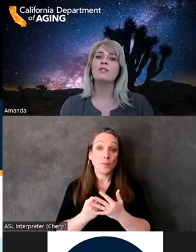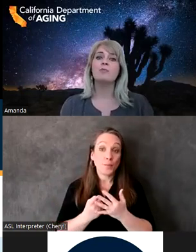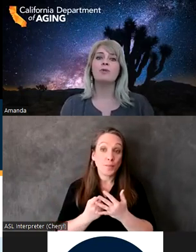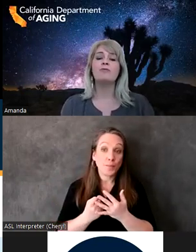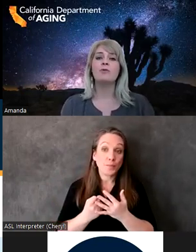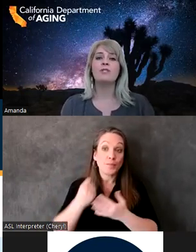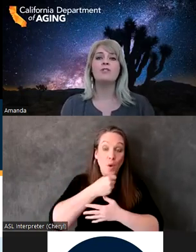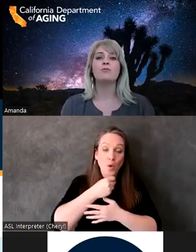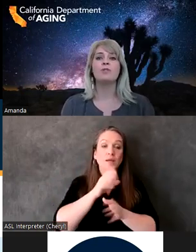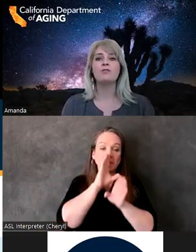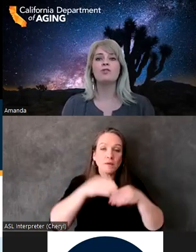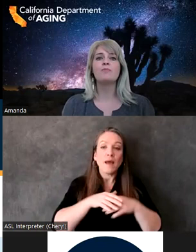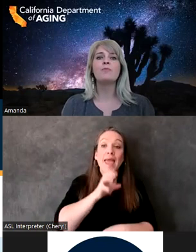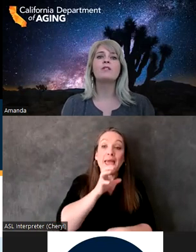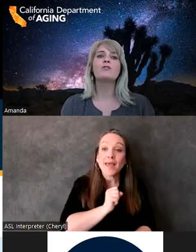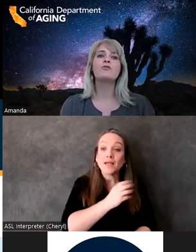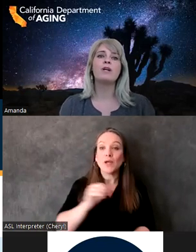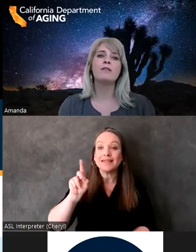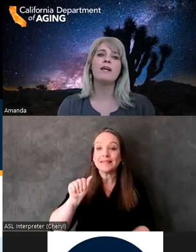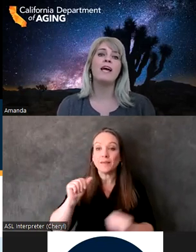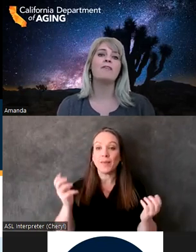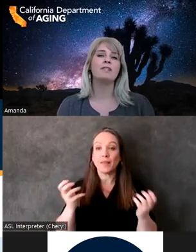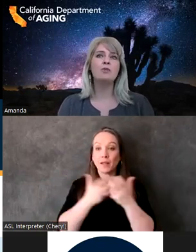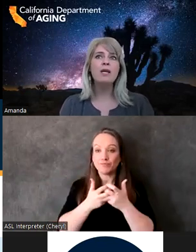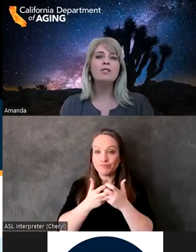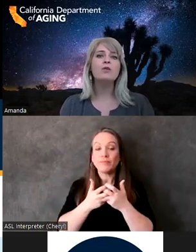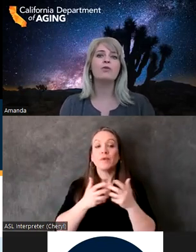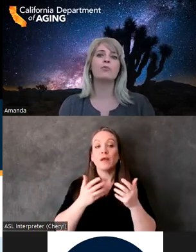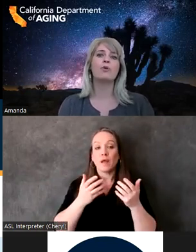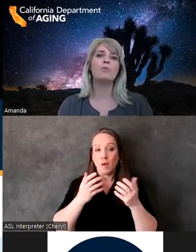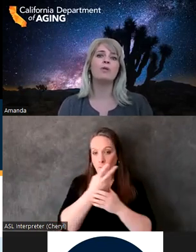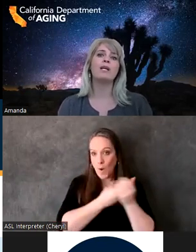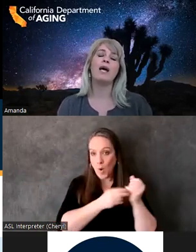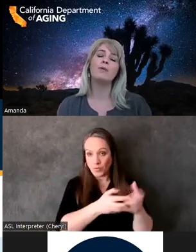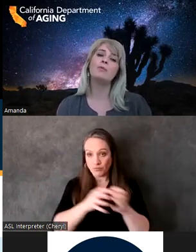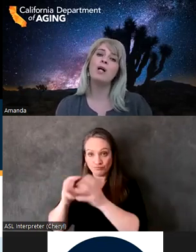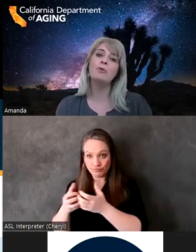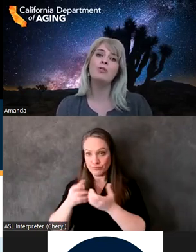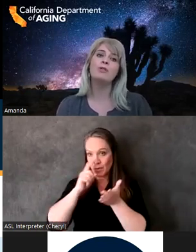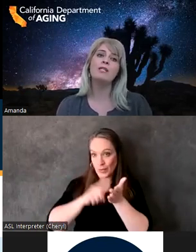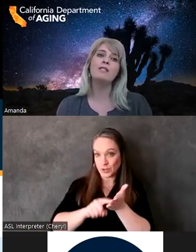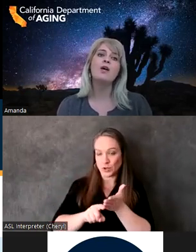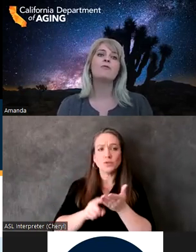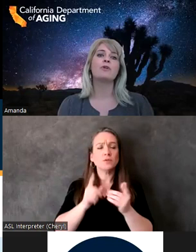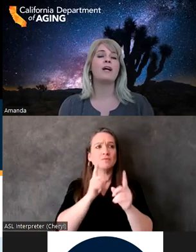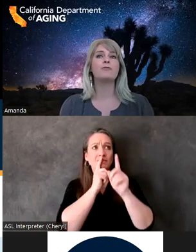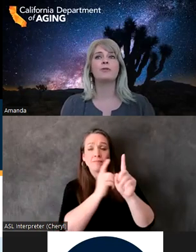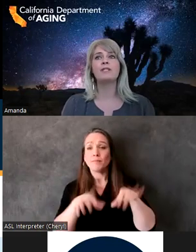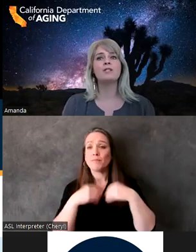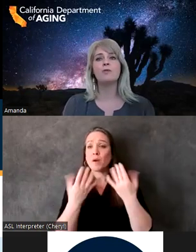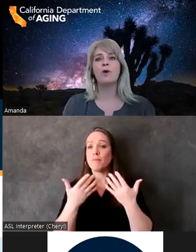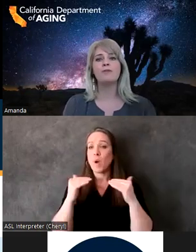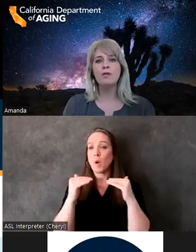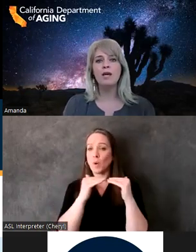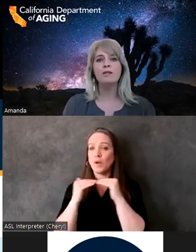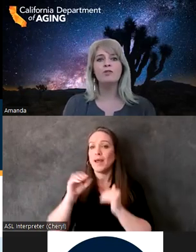and disability-focused research, to strengthen that evidence base for promoting equitable opportunities for Californians